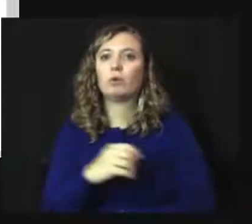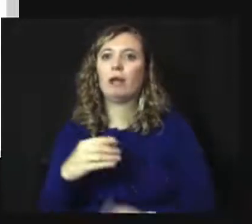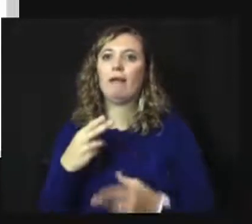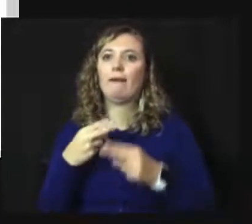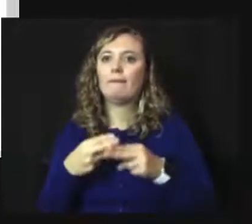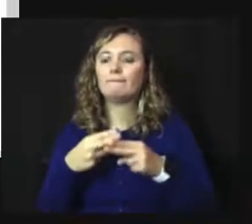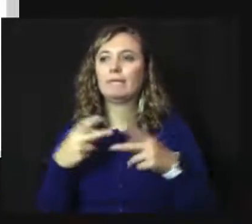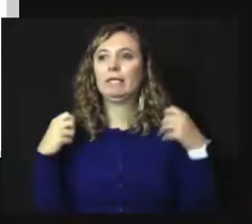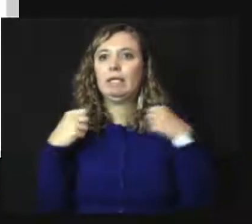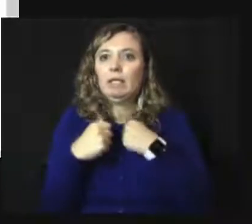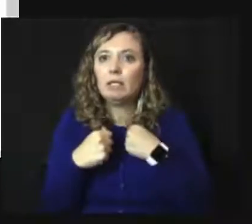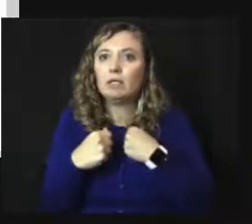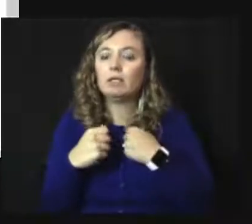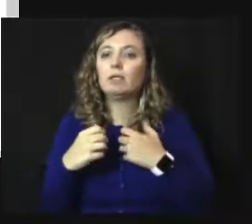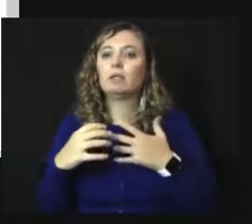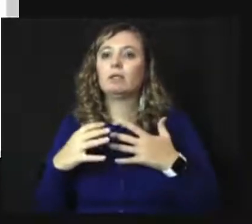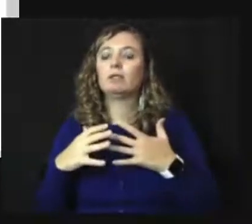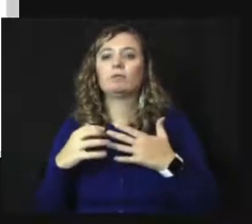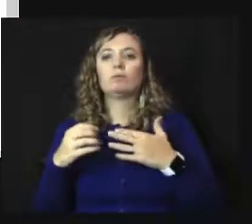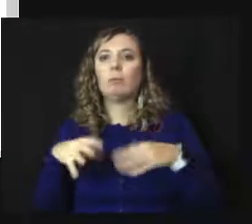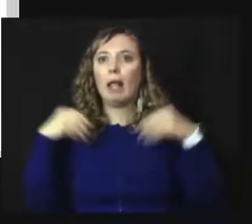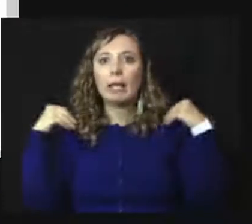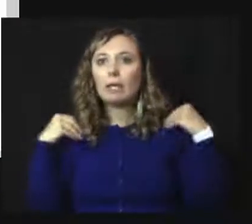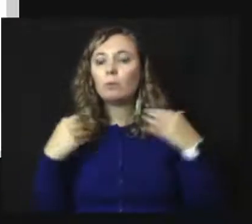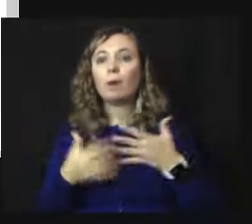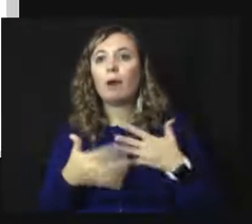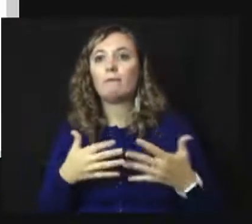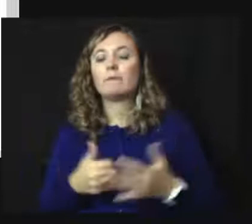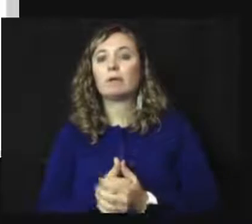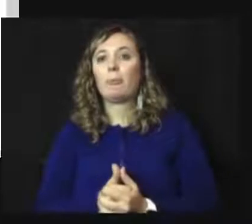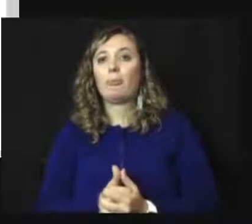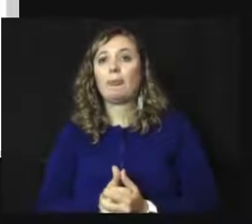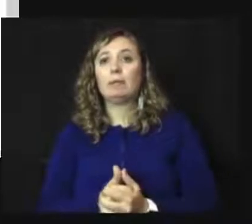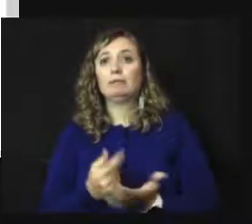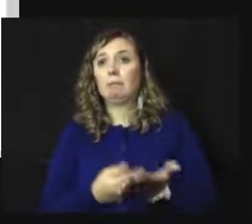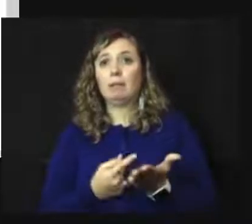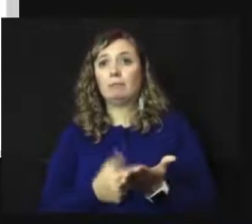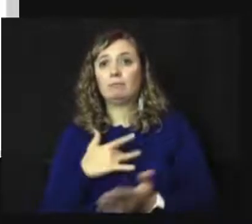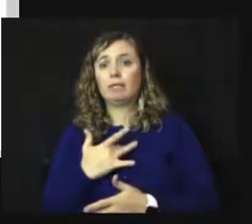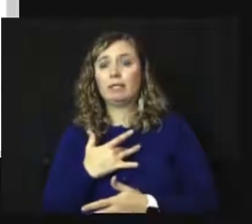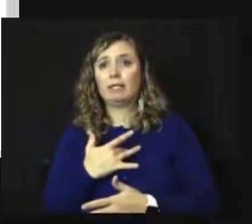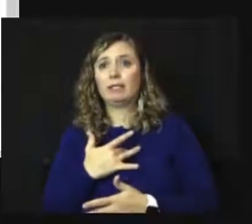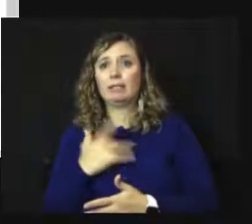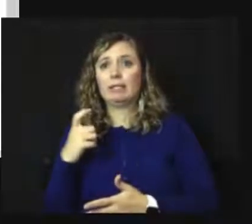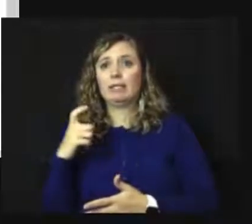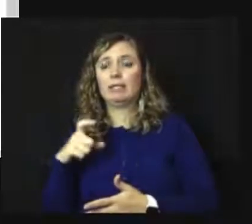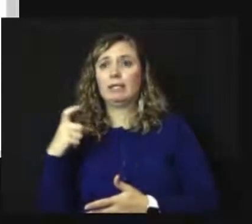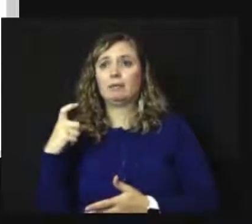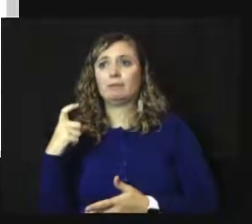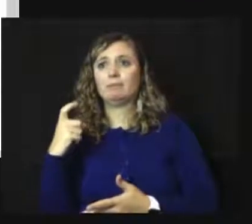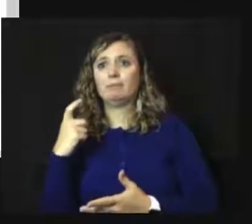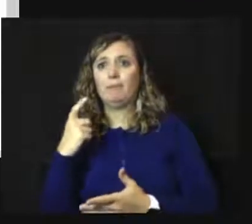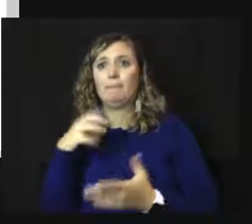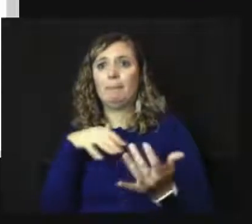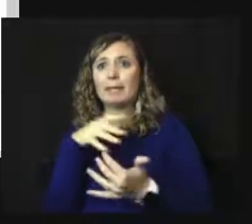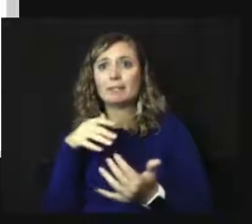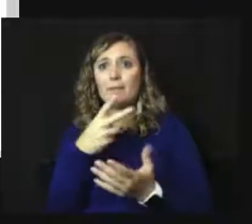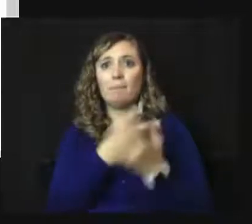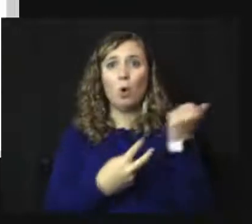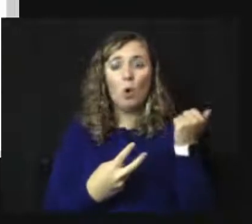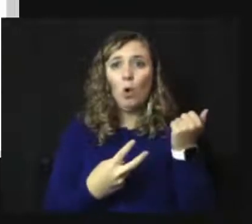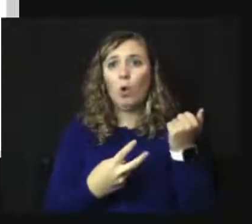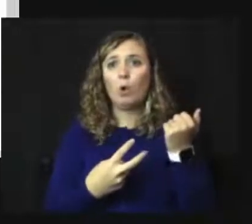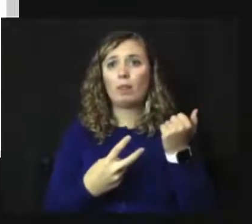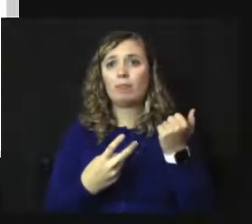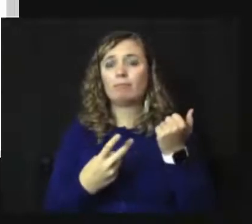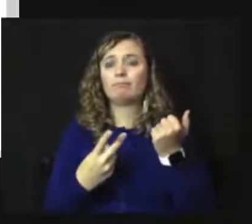squeezed, by a heavy blanket or something. And sometimes I feel like I need a mix of both in one sitting. So we absolutely cannot claim that we